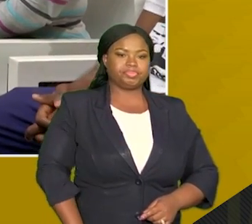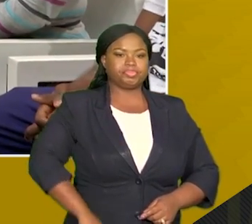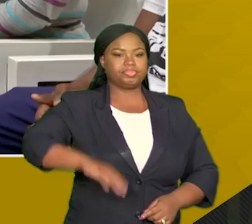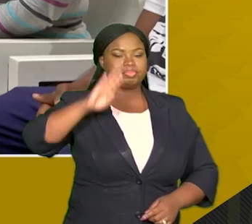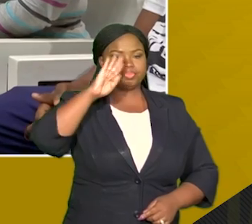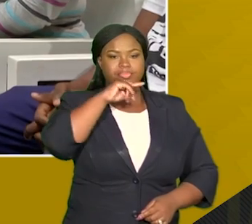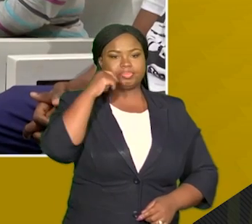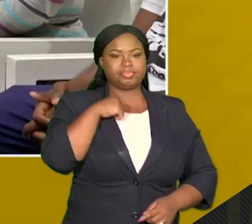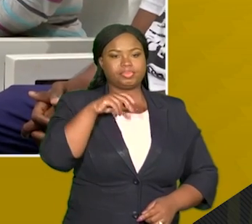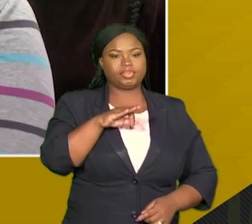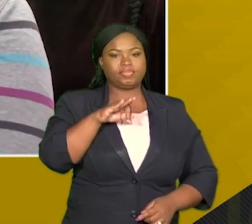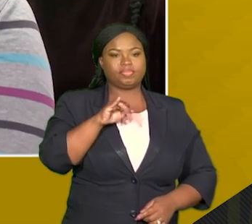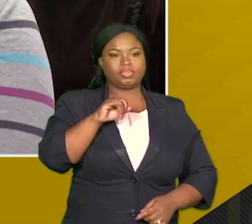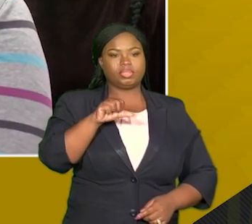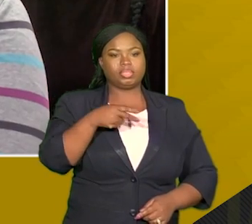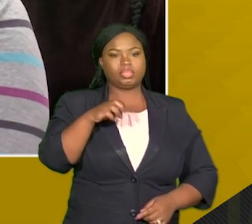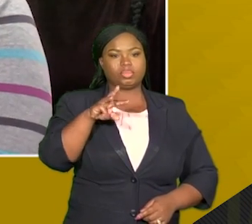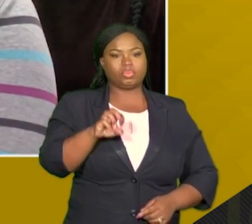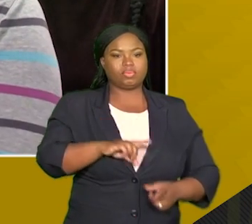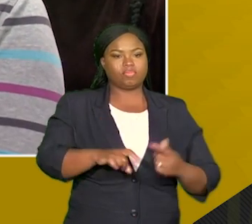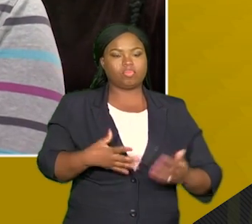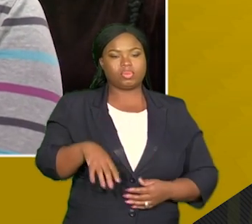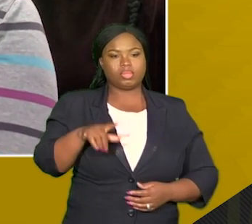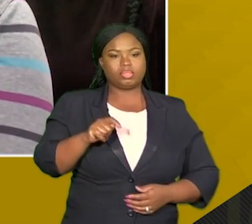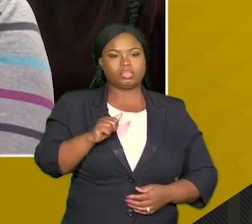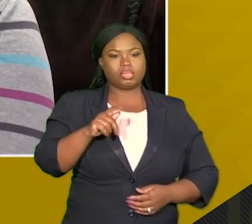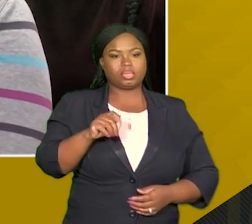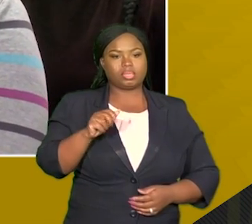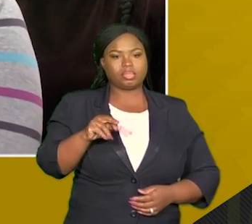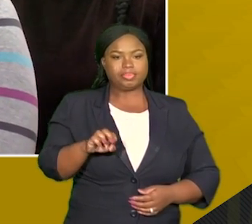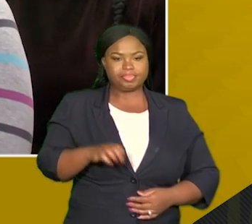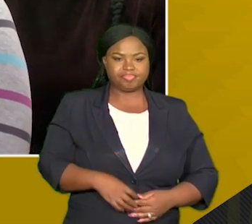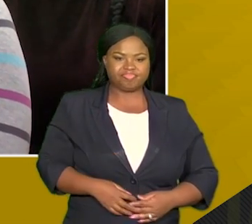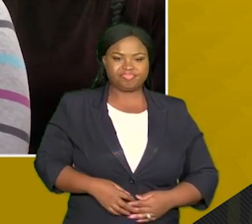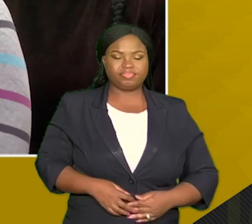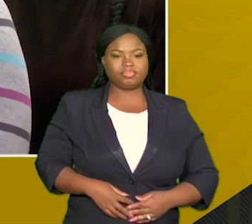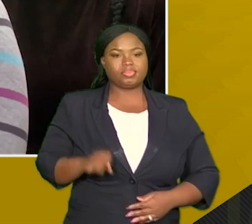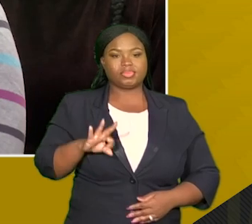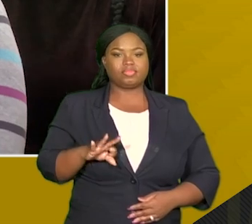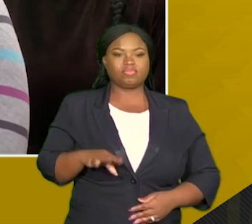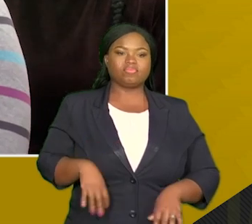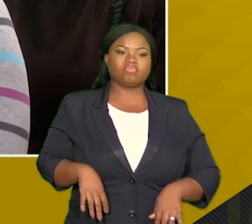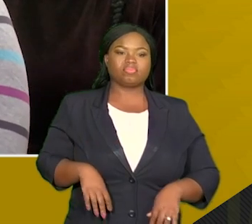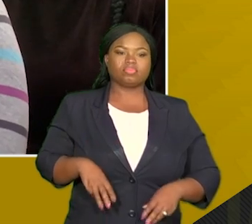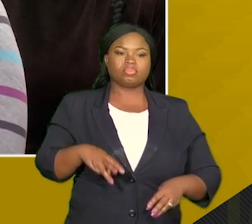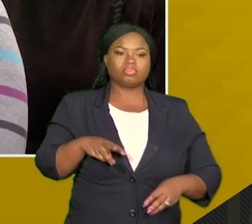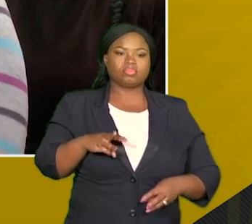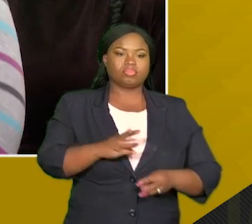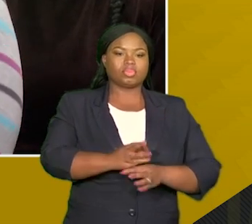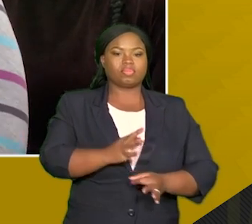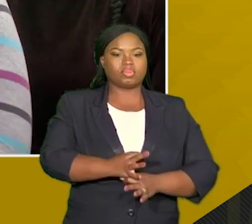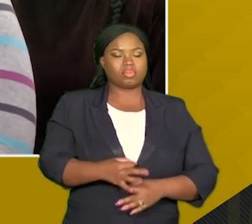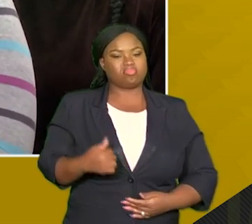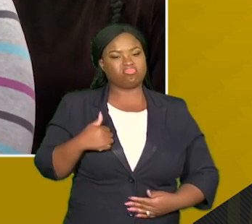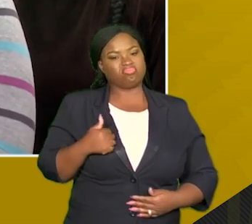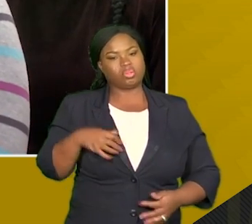Ikamala Mufishiwe, Wangobeni, where it's a can. So Umzalua call Magui Poisa.